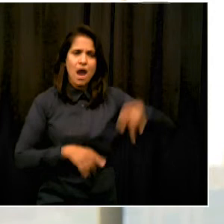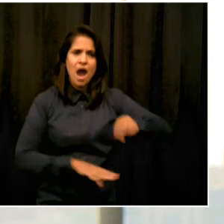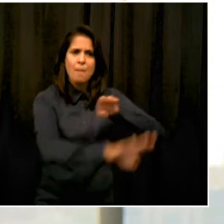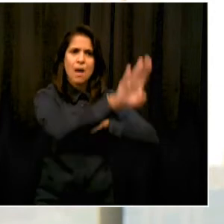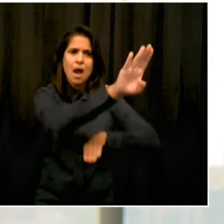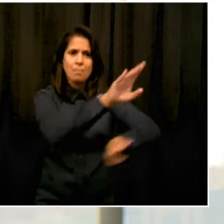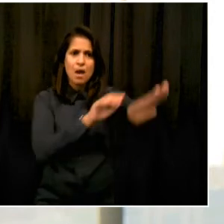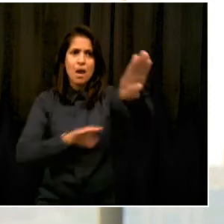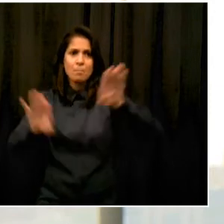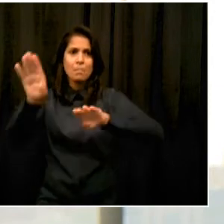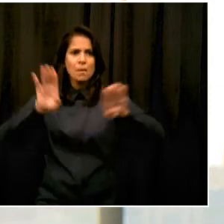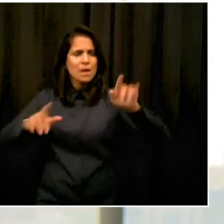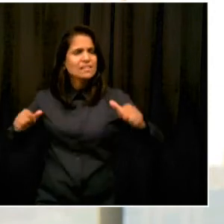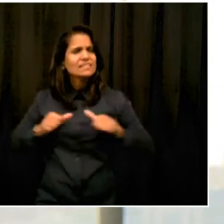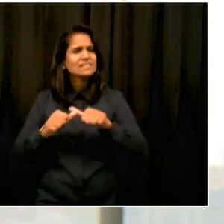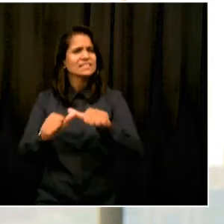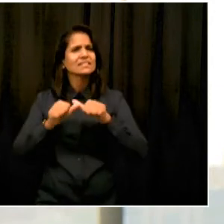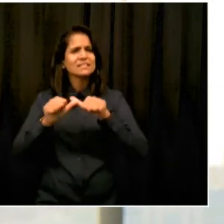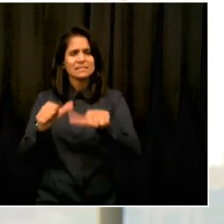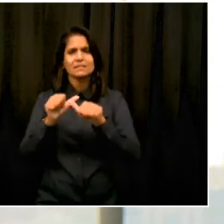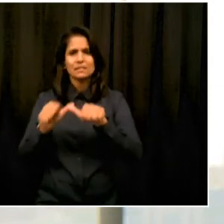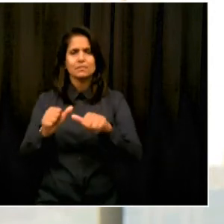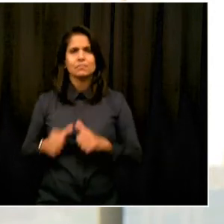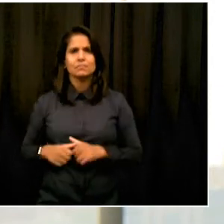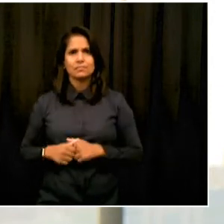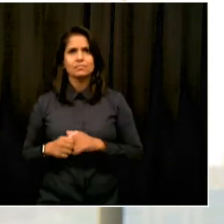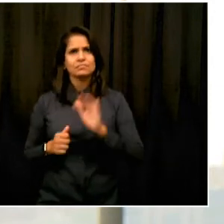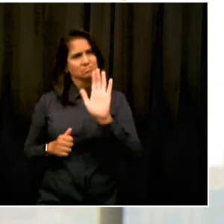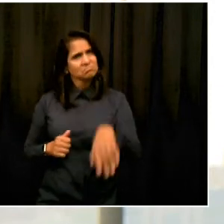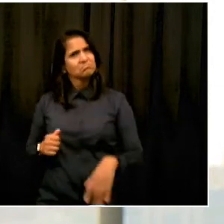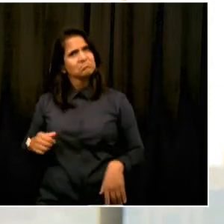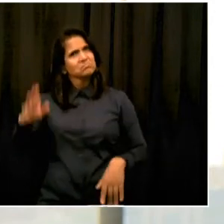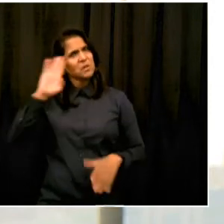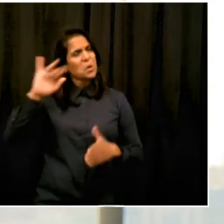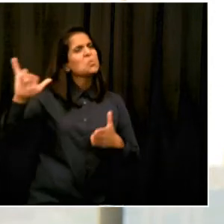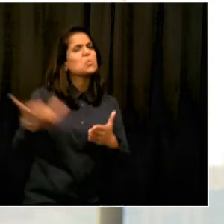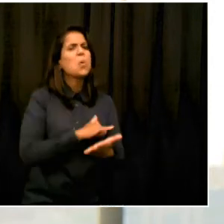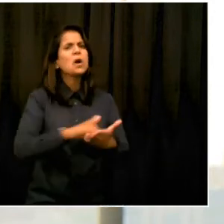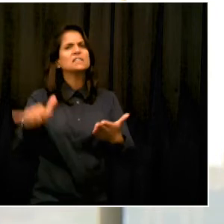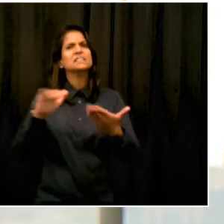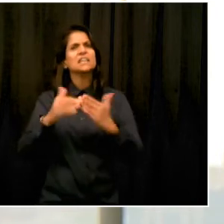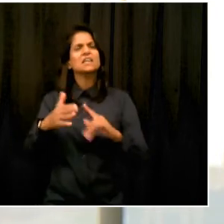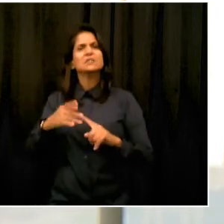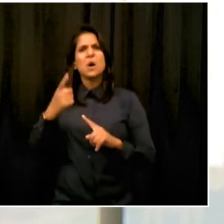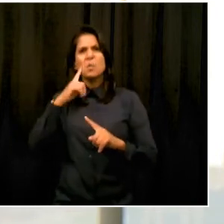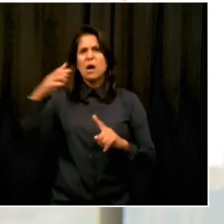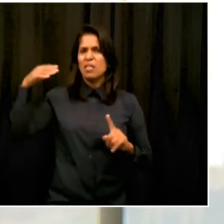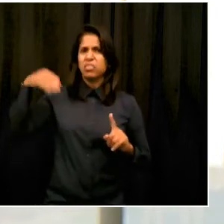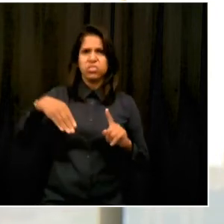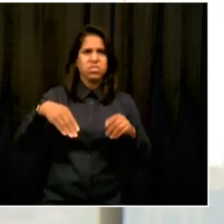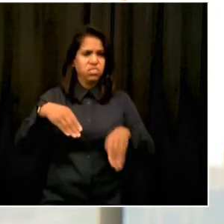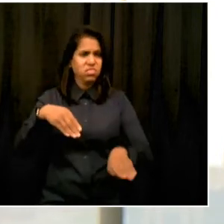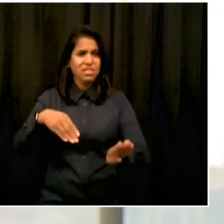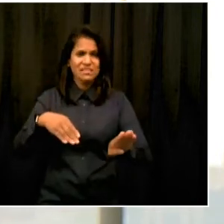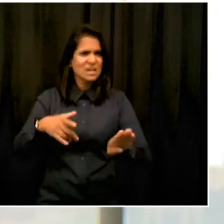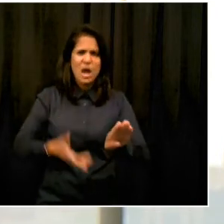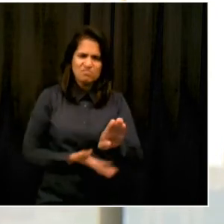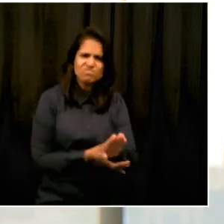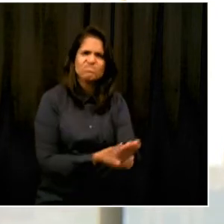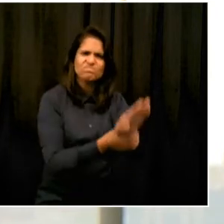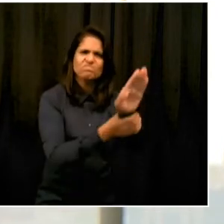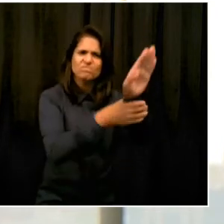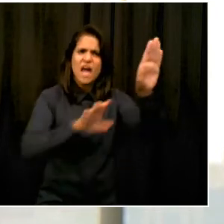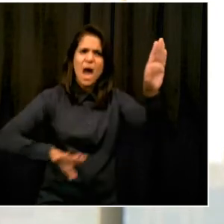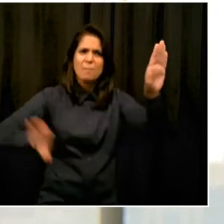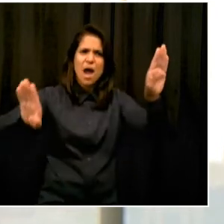York City will go farther than it ever has. And the best is yet to come. Thank you.